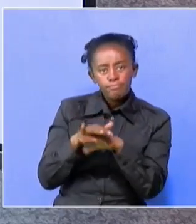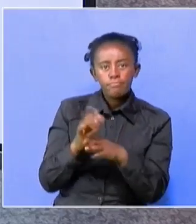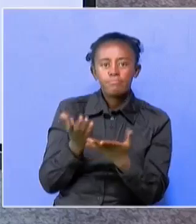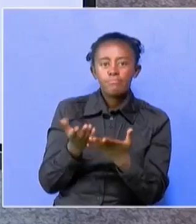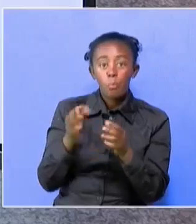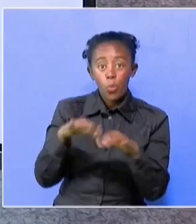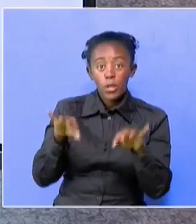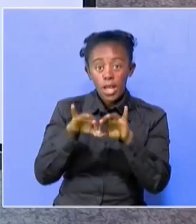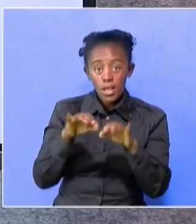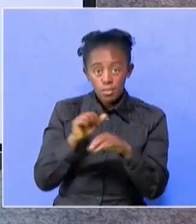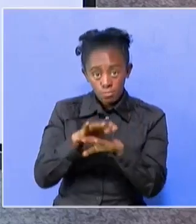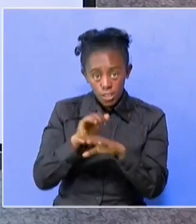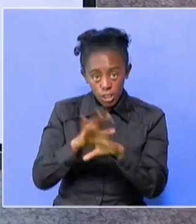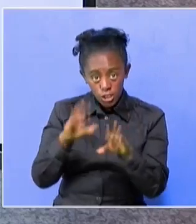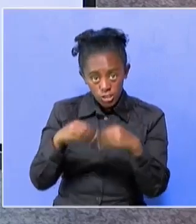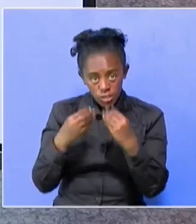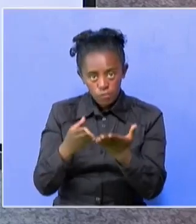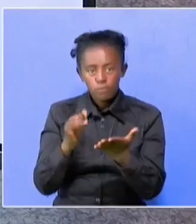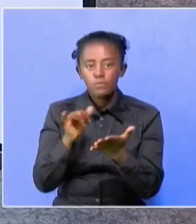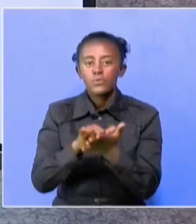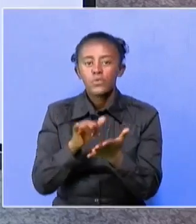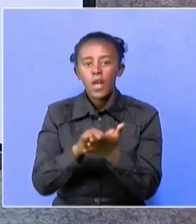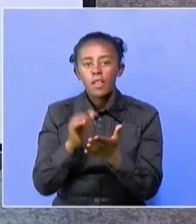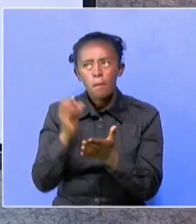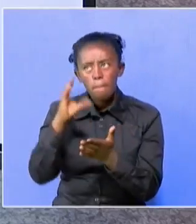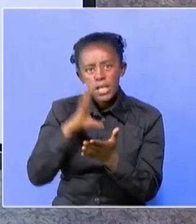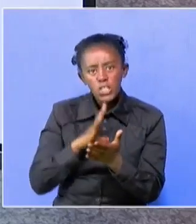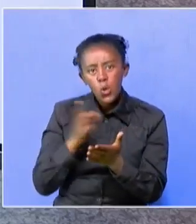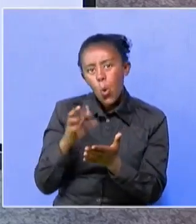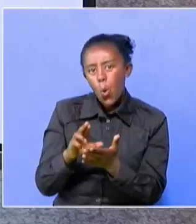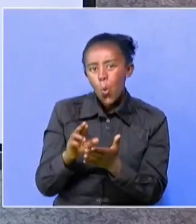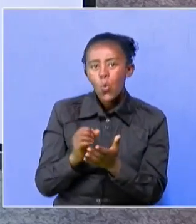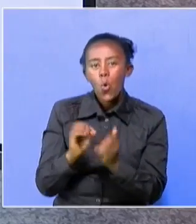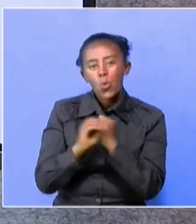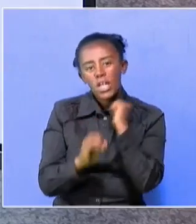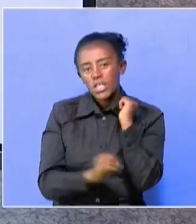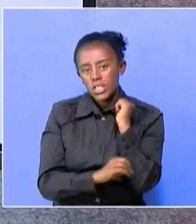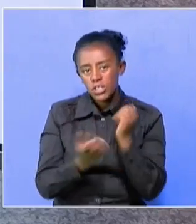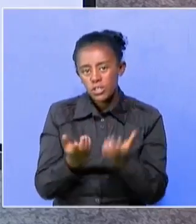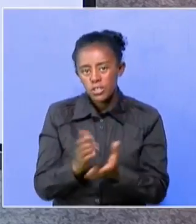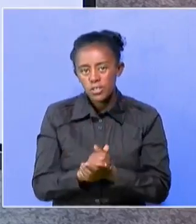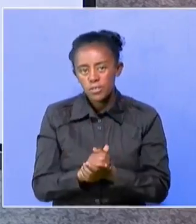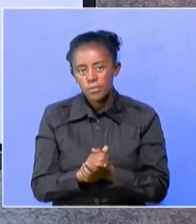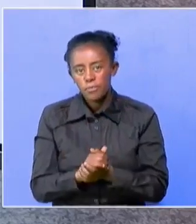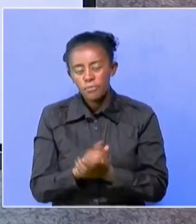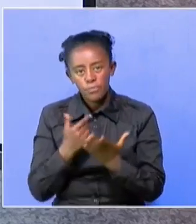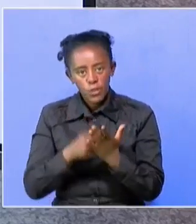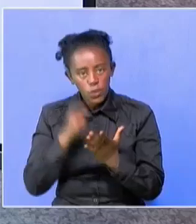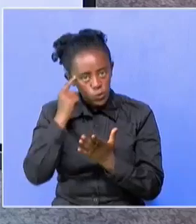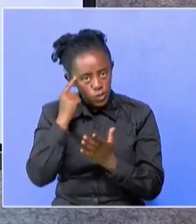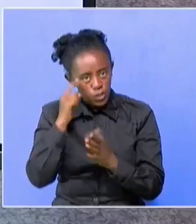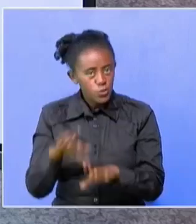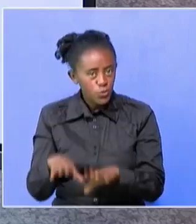message that you want to leave to that person or organization has to be also considered, students.